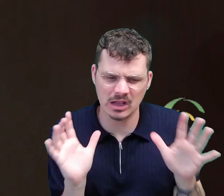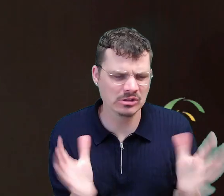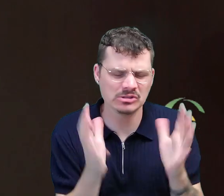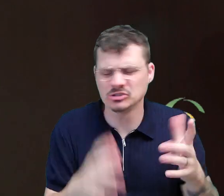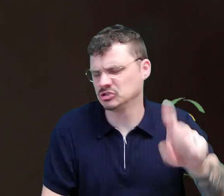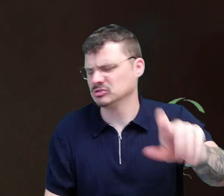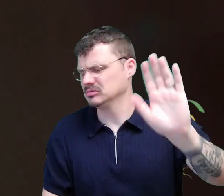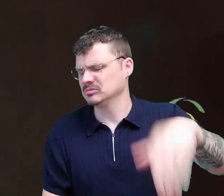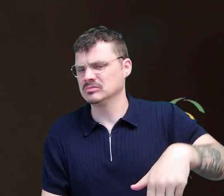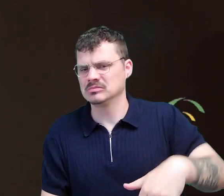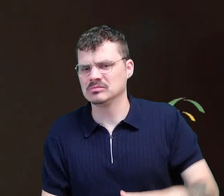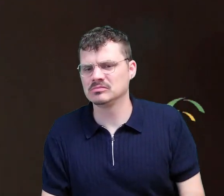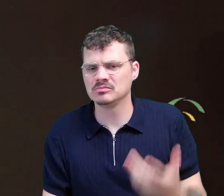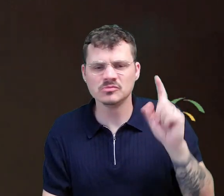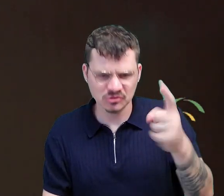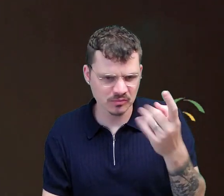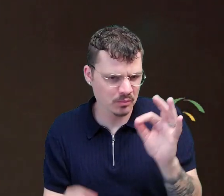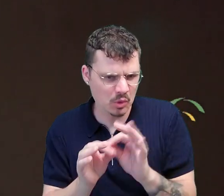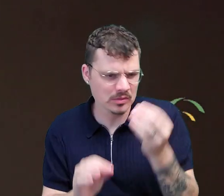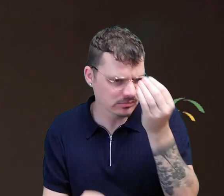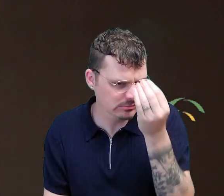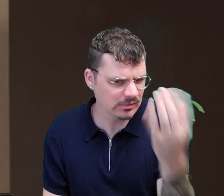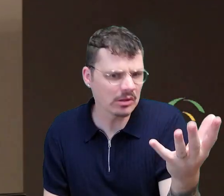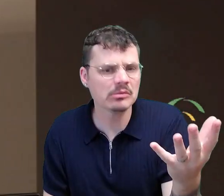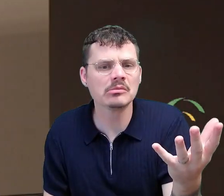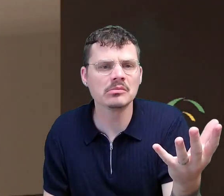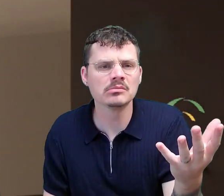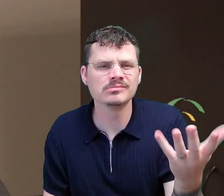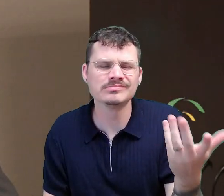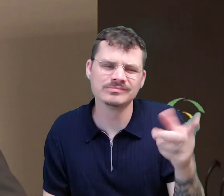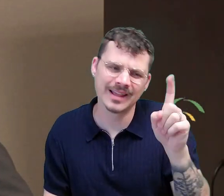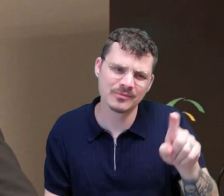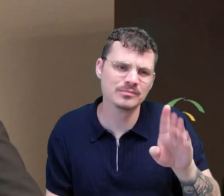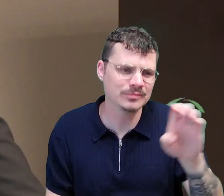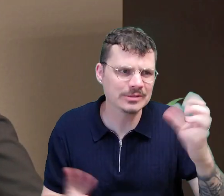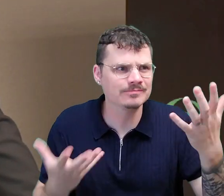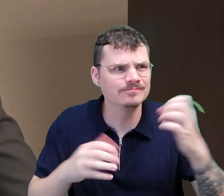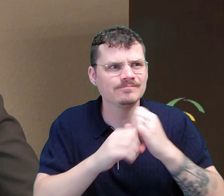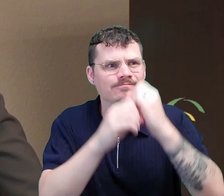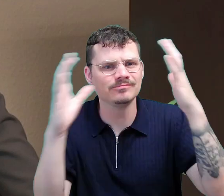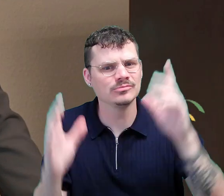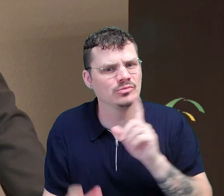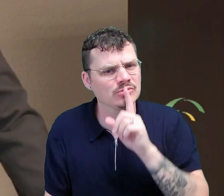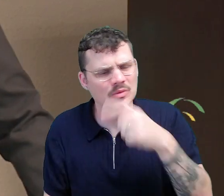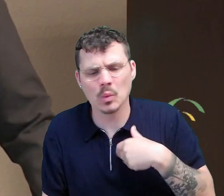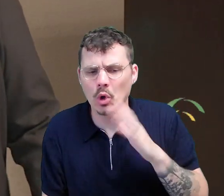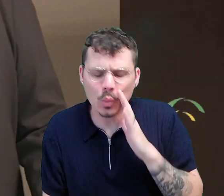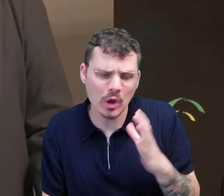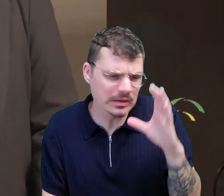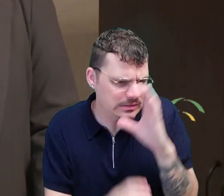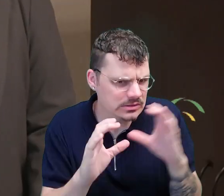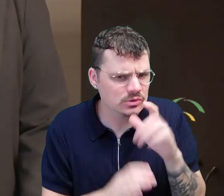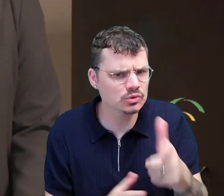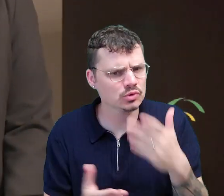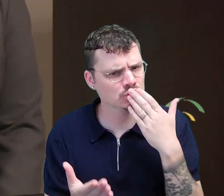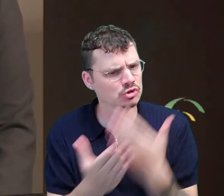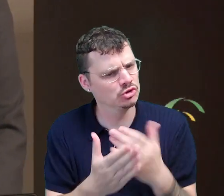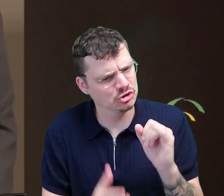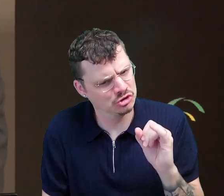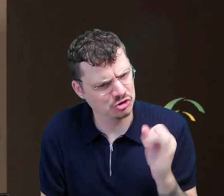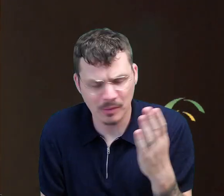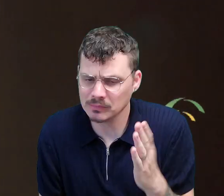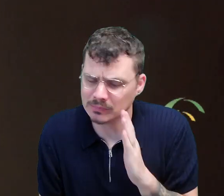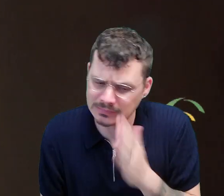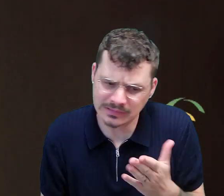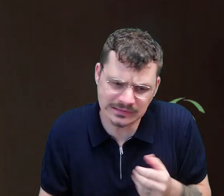him? We should just tell him, be realistic. We'll find you a good job,